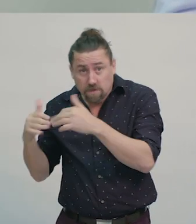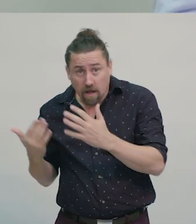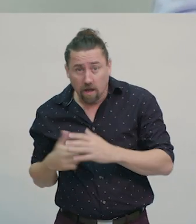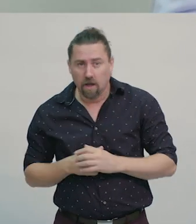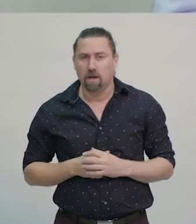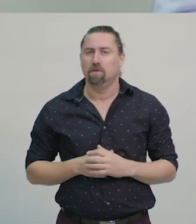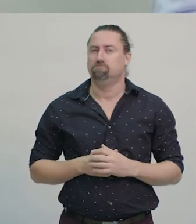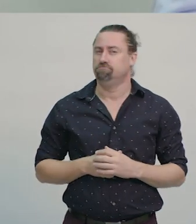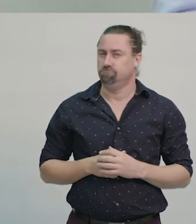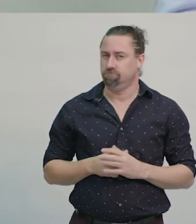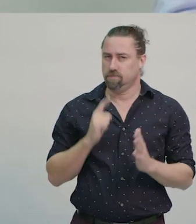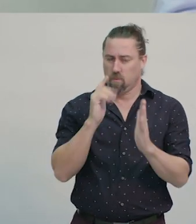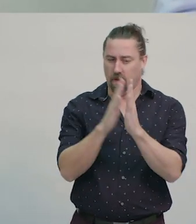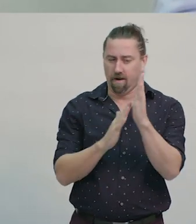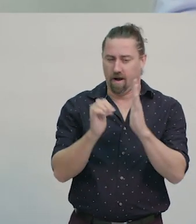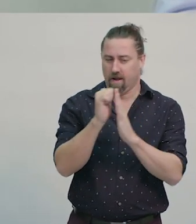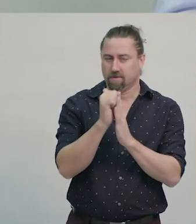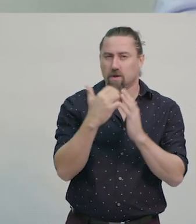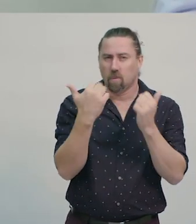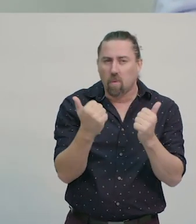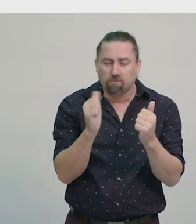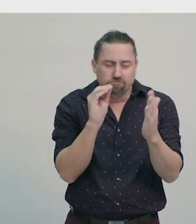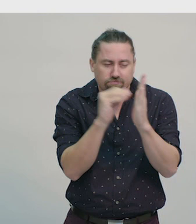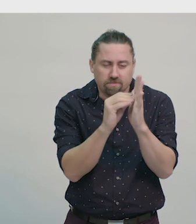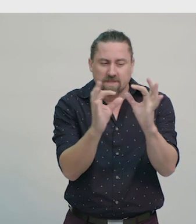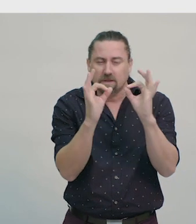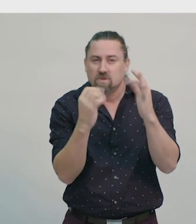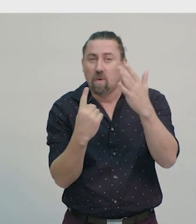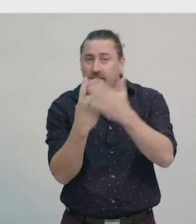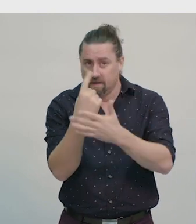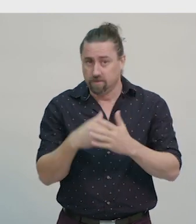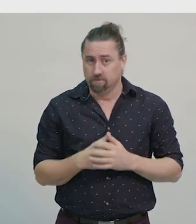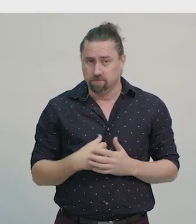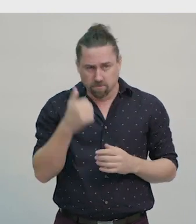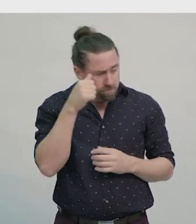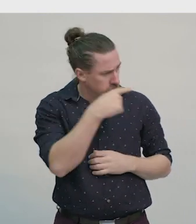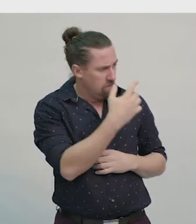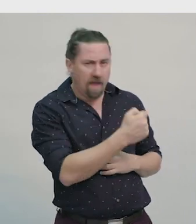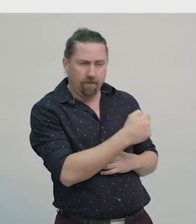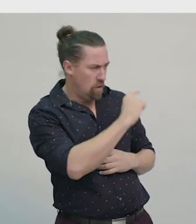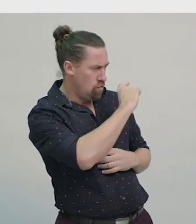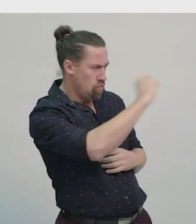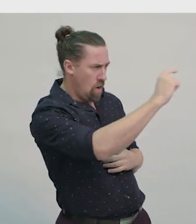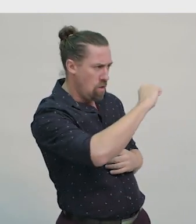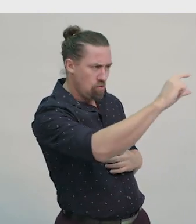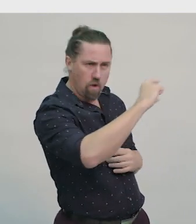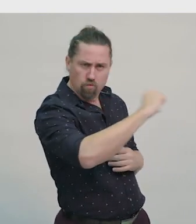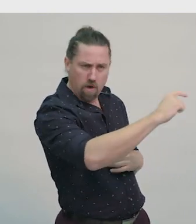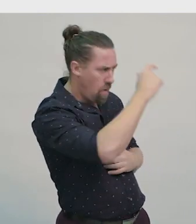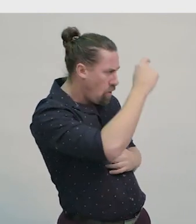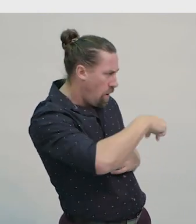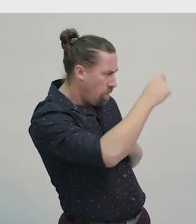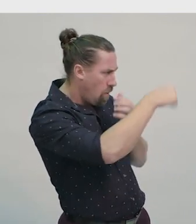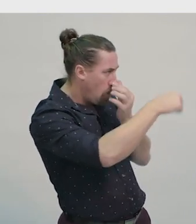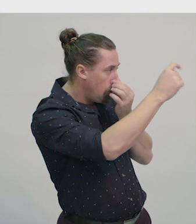definitely very handy for keeping track of special events. So now that I know that calendars have rows that go across and columns that go